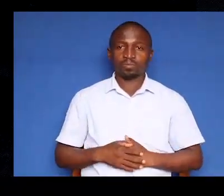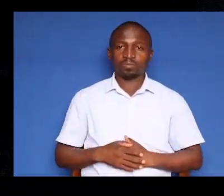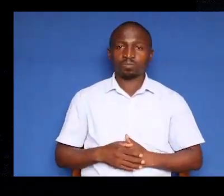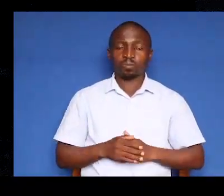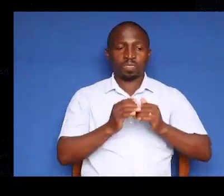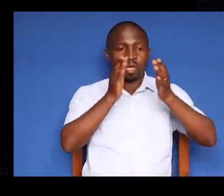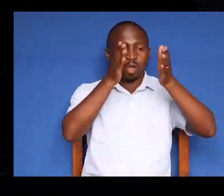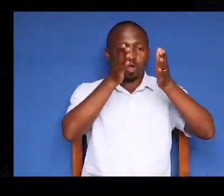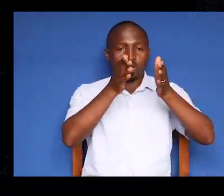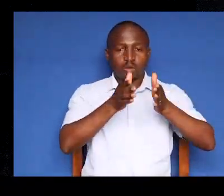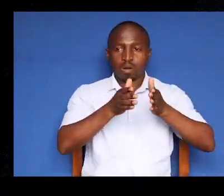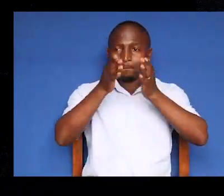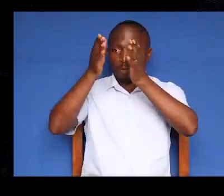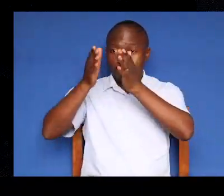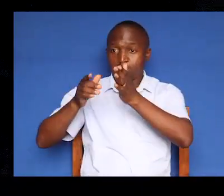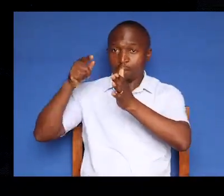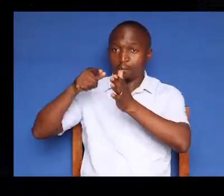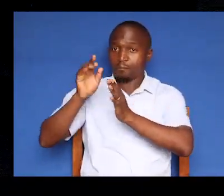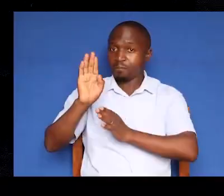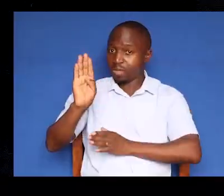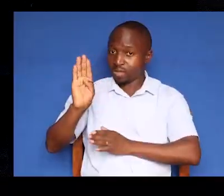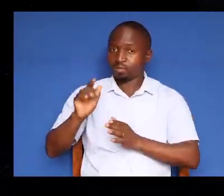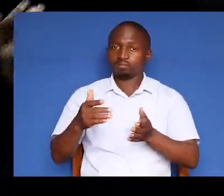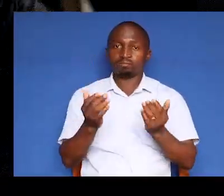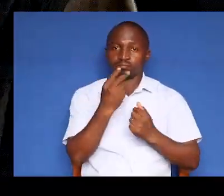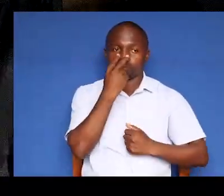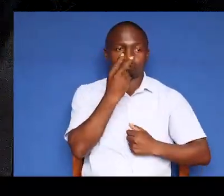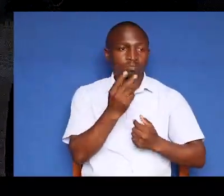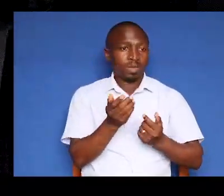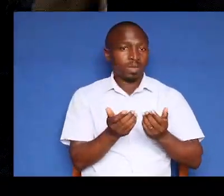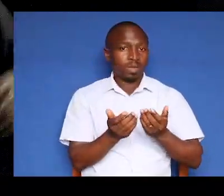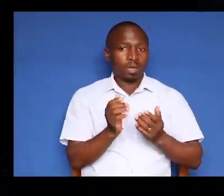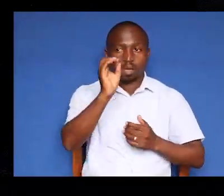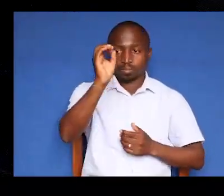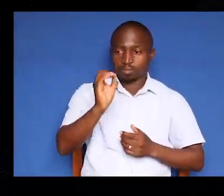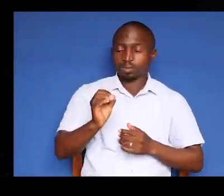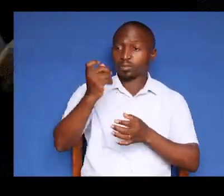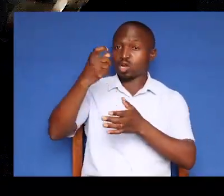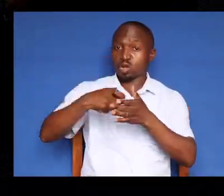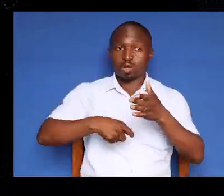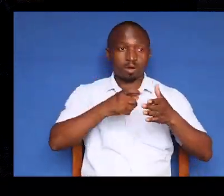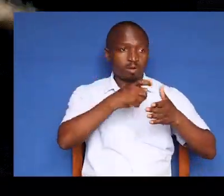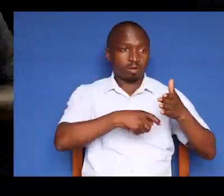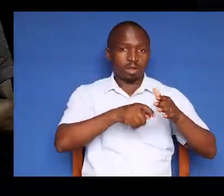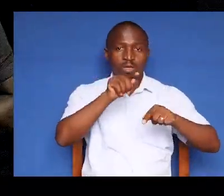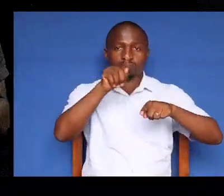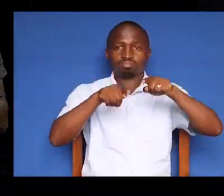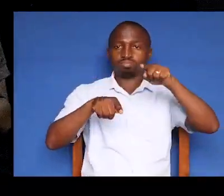At column B, we may see tax rate. Tax rates vary.